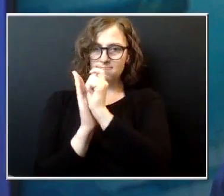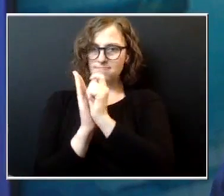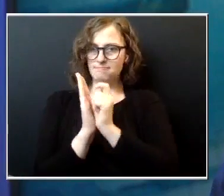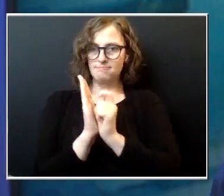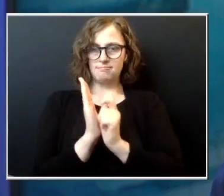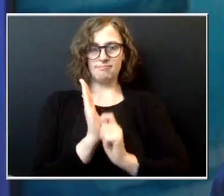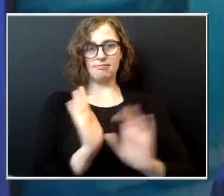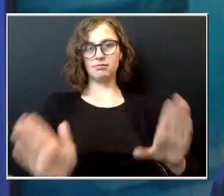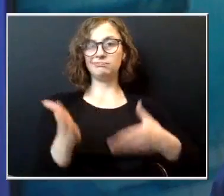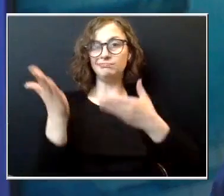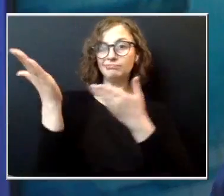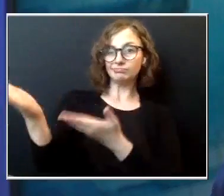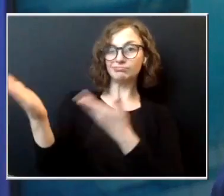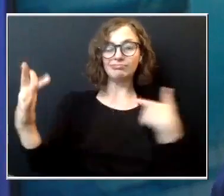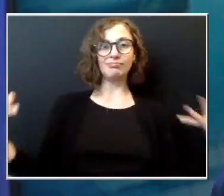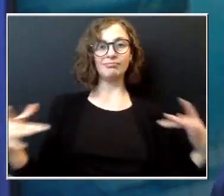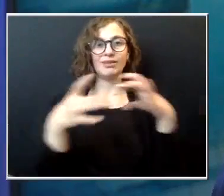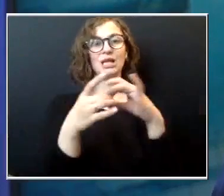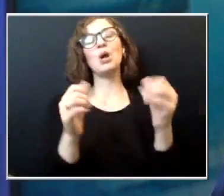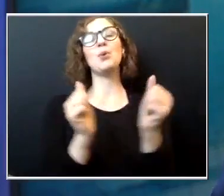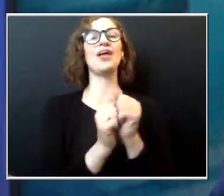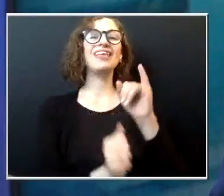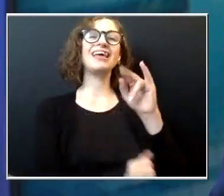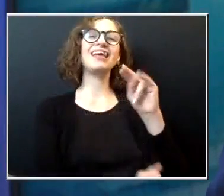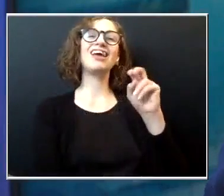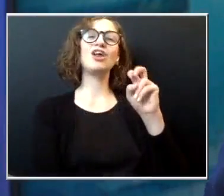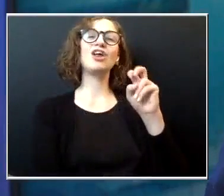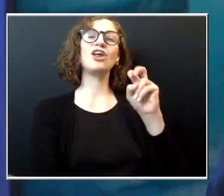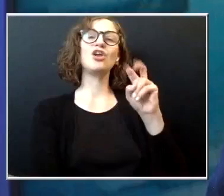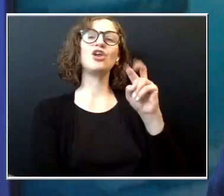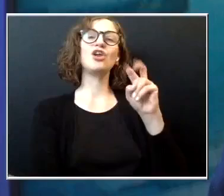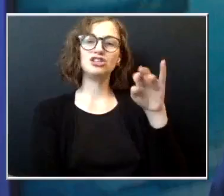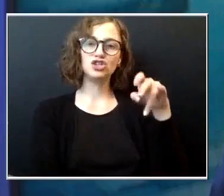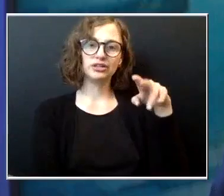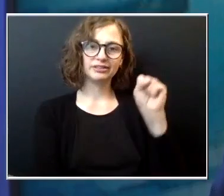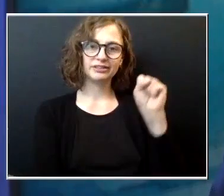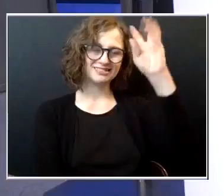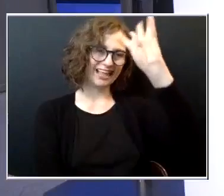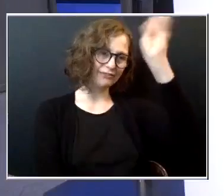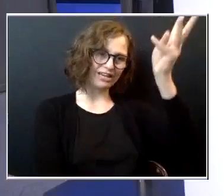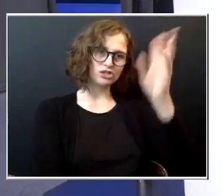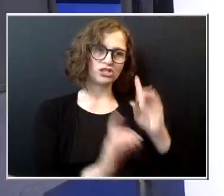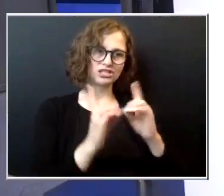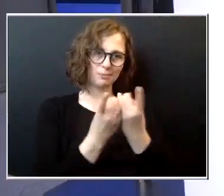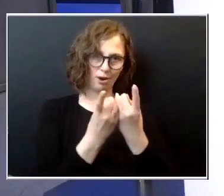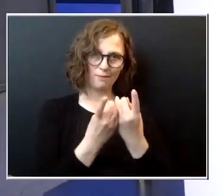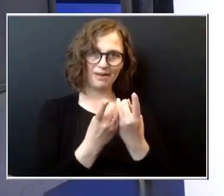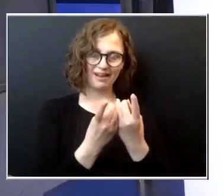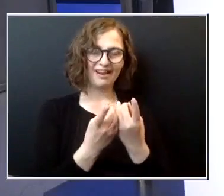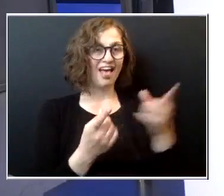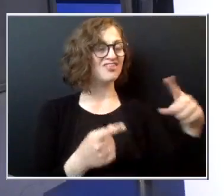got hooked up with the innovations department because they fell in love with the idea. And tell people about the innovation department Sure. here. I think it's very cool to know that there's